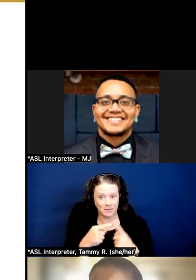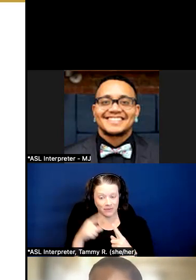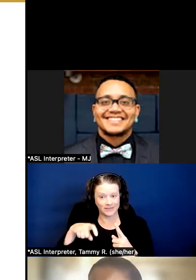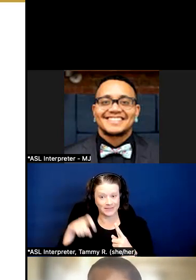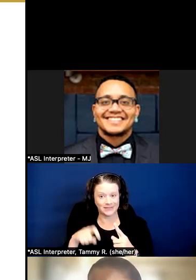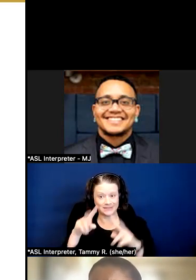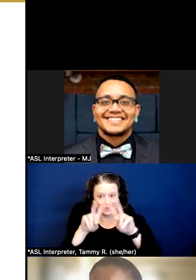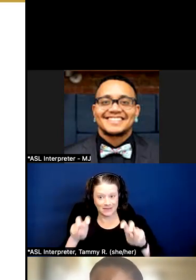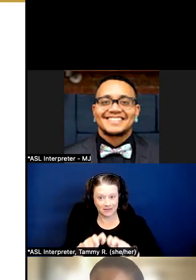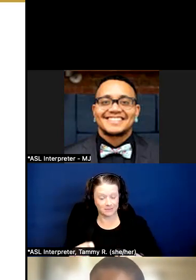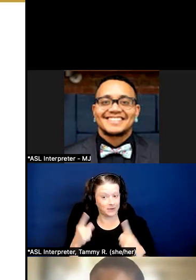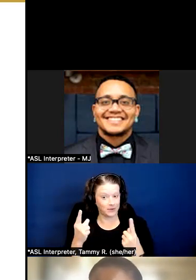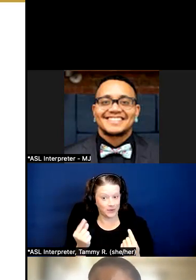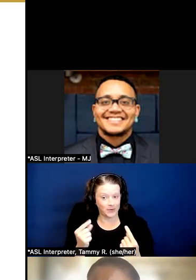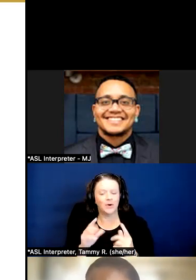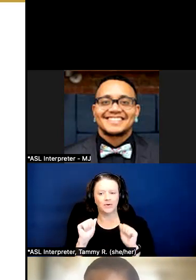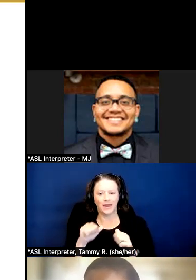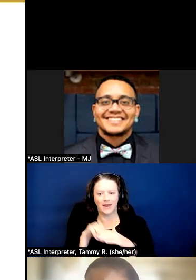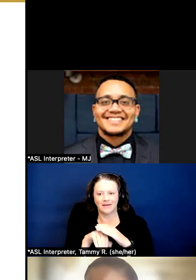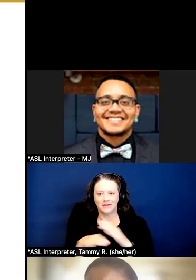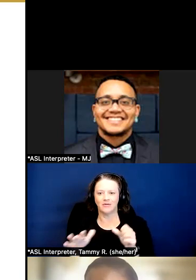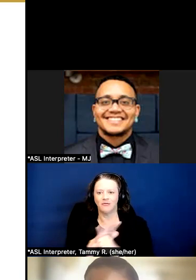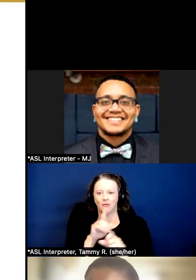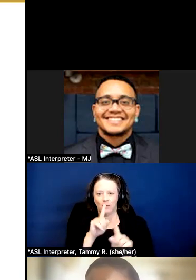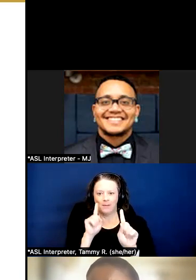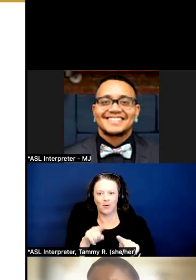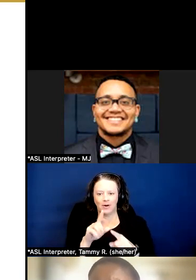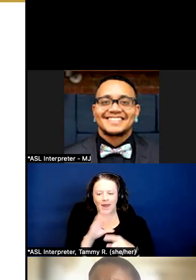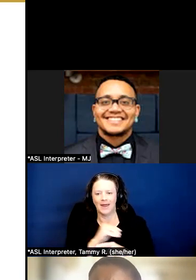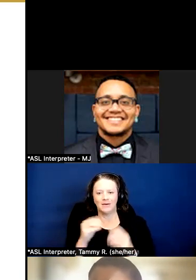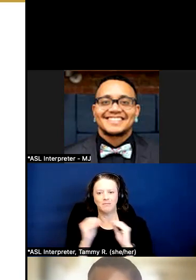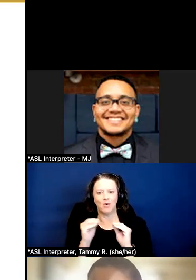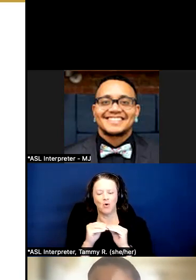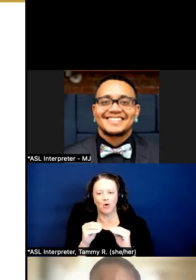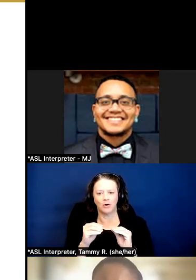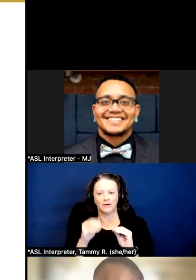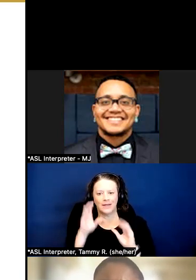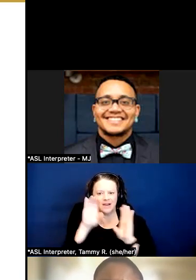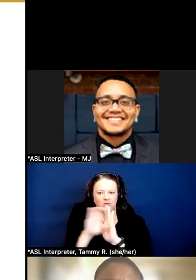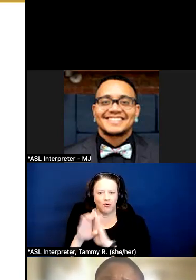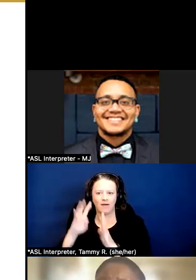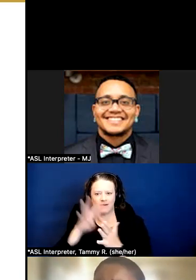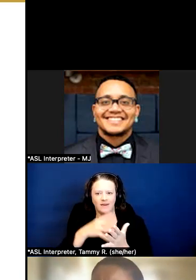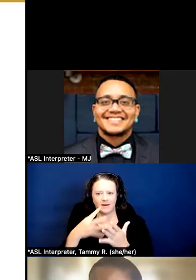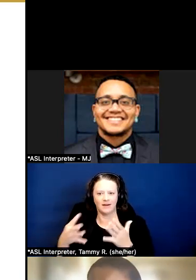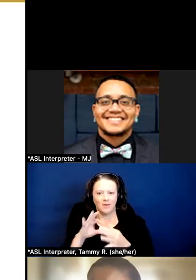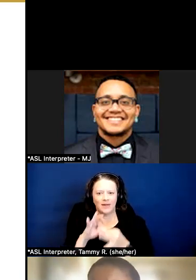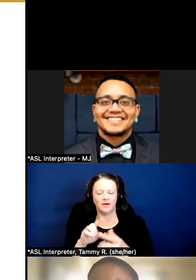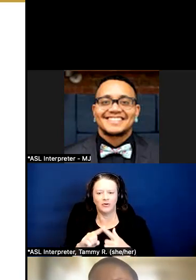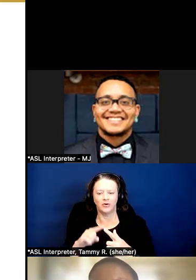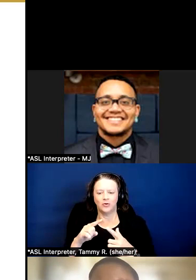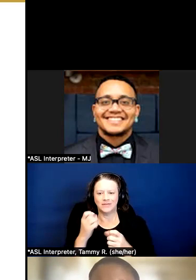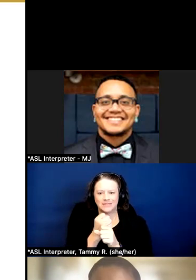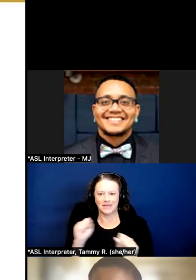assessment, you can access the full report and an accompanying infographic on the Safe Housing Partnerships